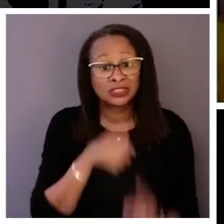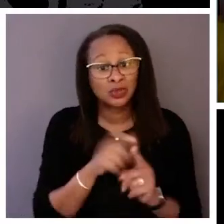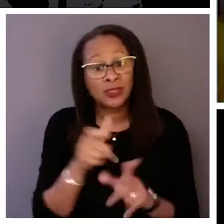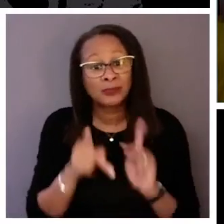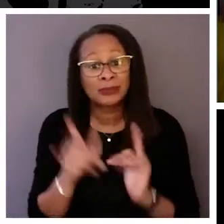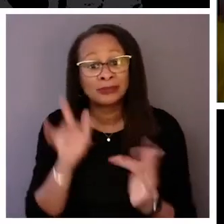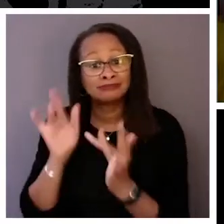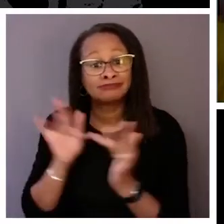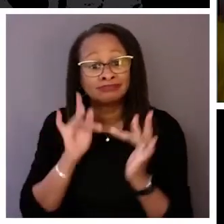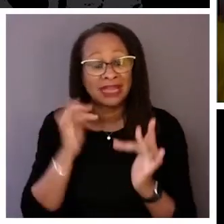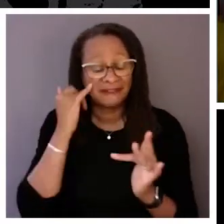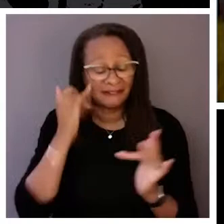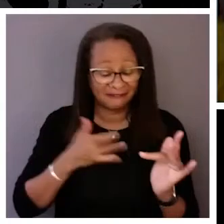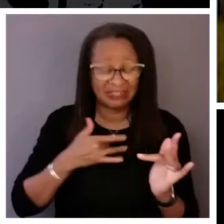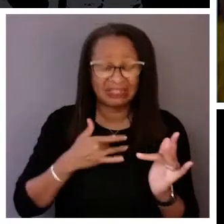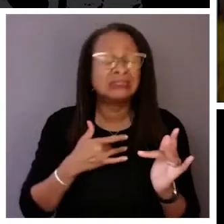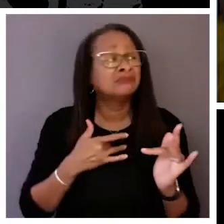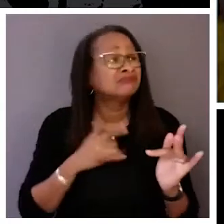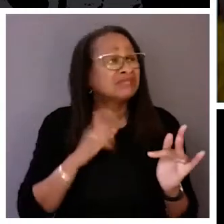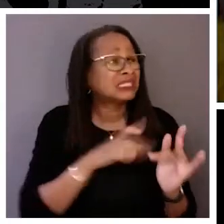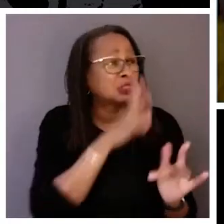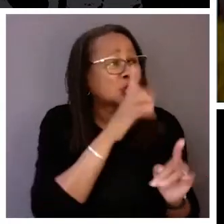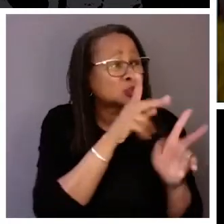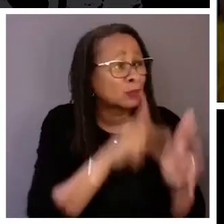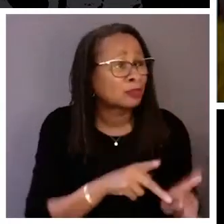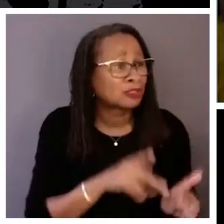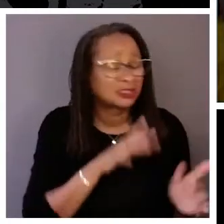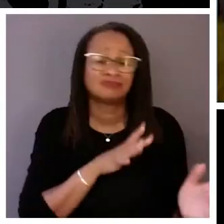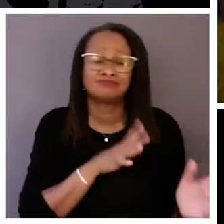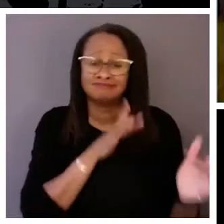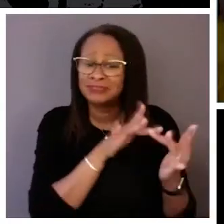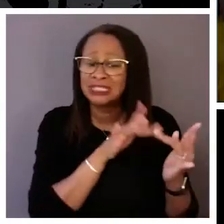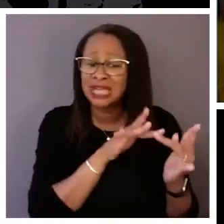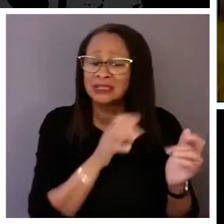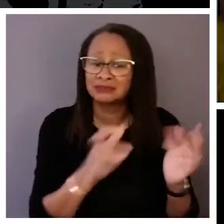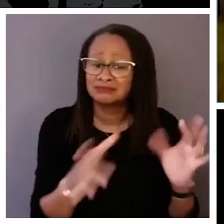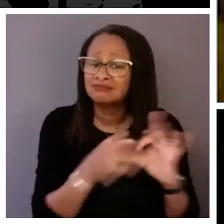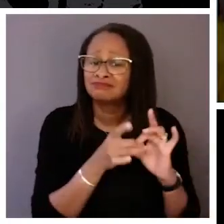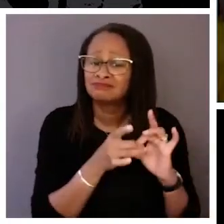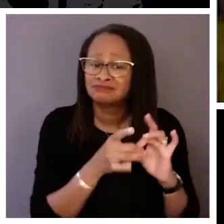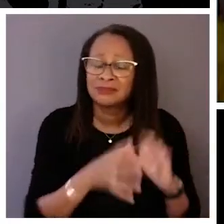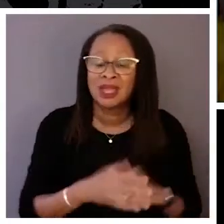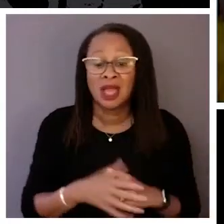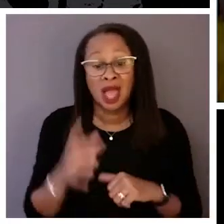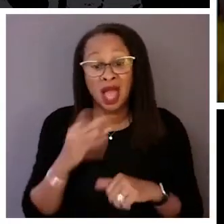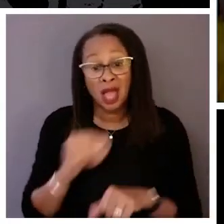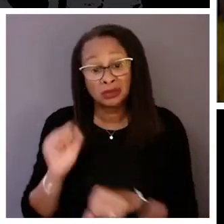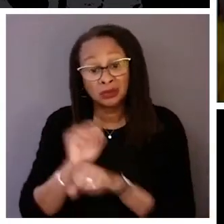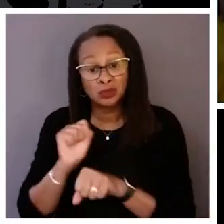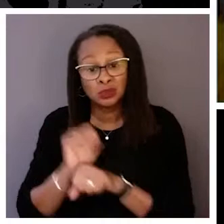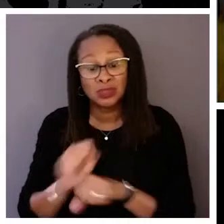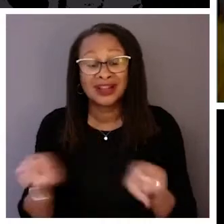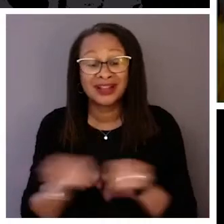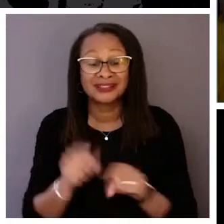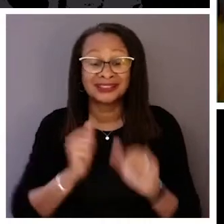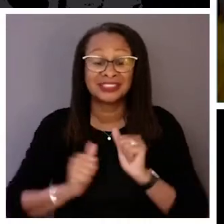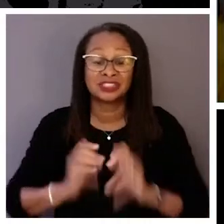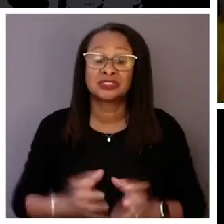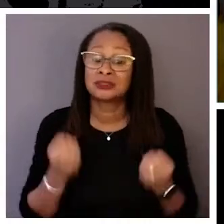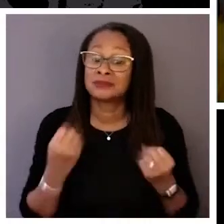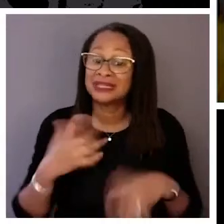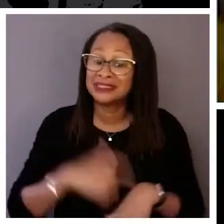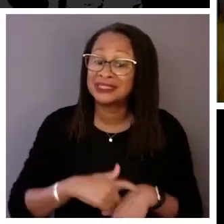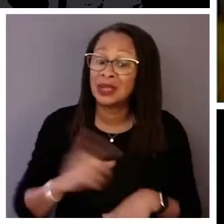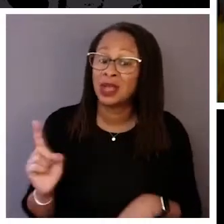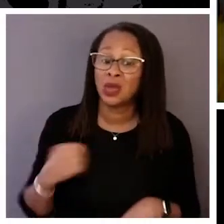Reaching out to people if I'm feeling like I need to talk to somebody. And working, like as an actor,